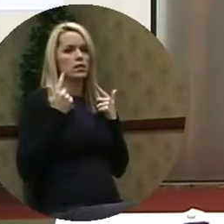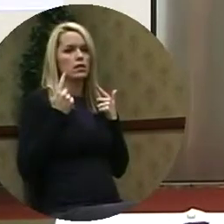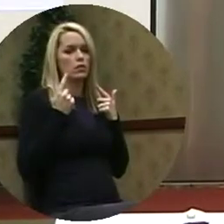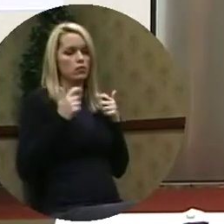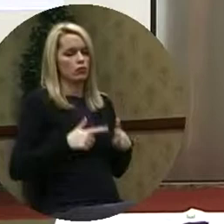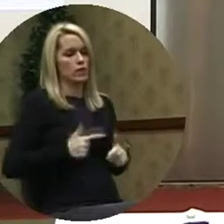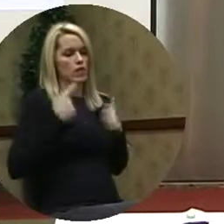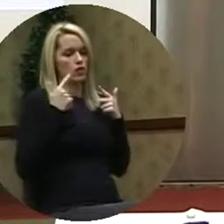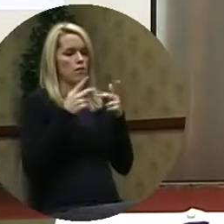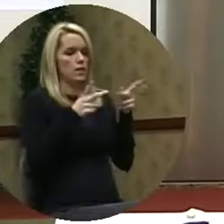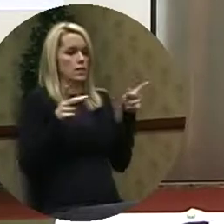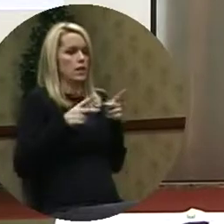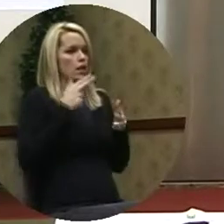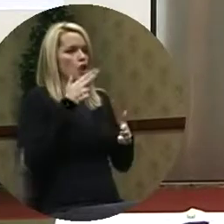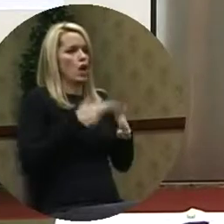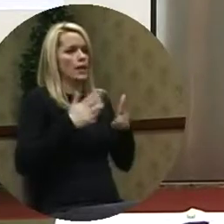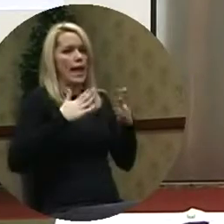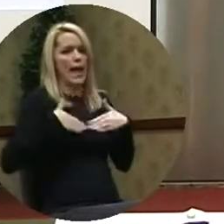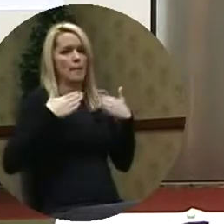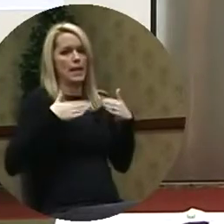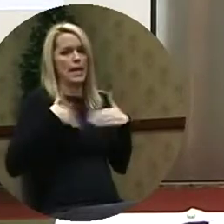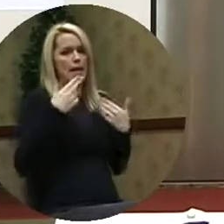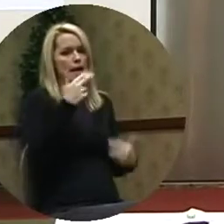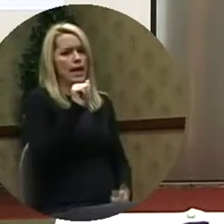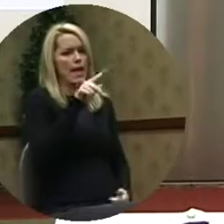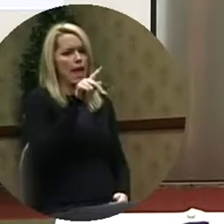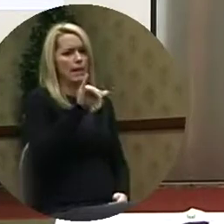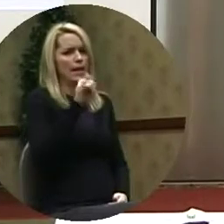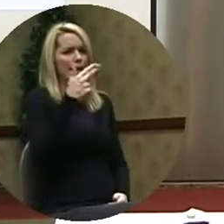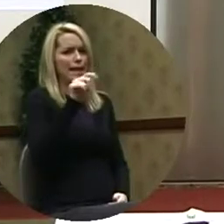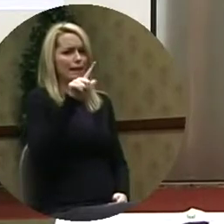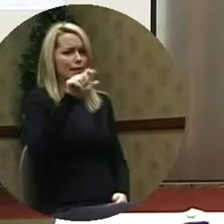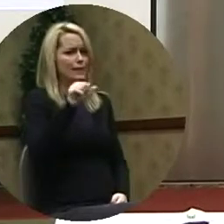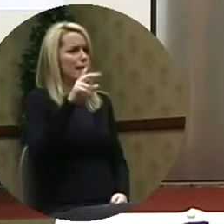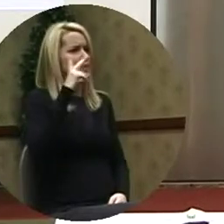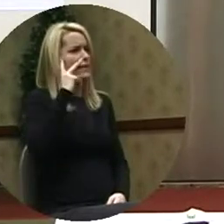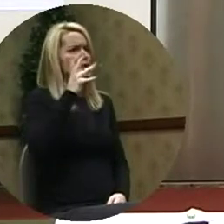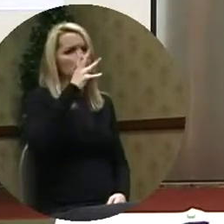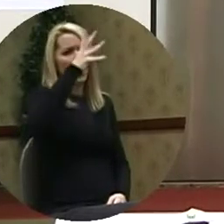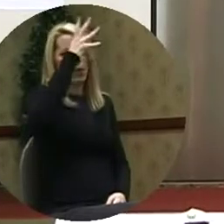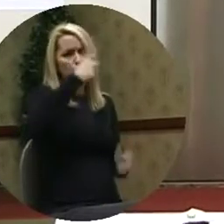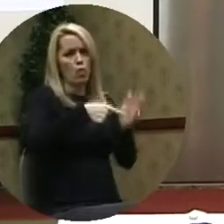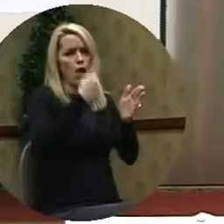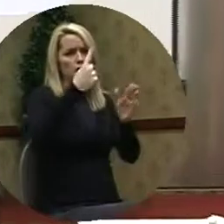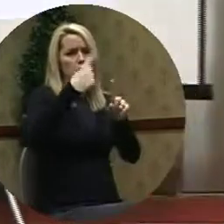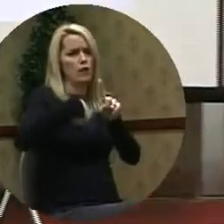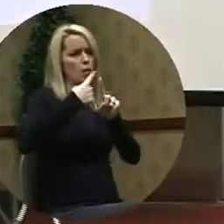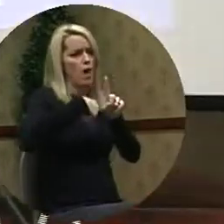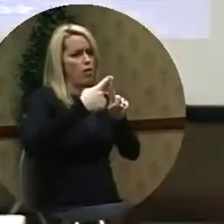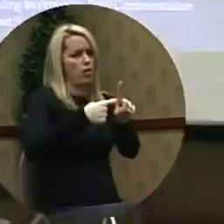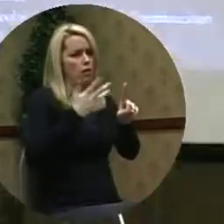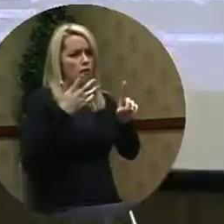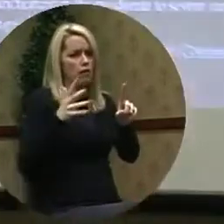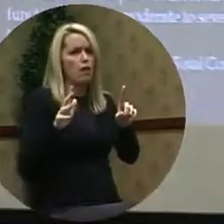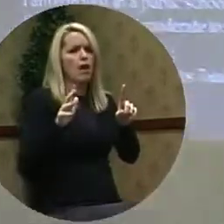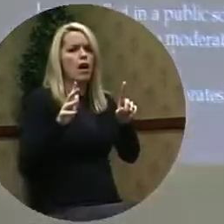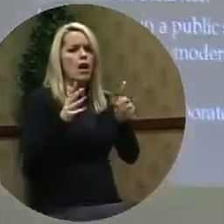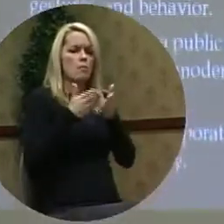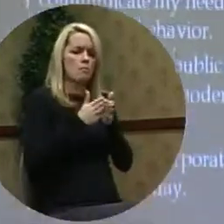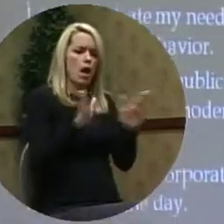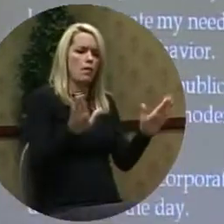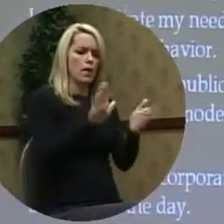Hills. She sees her parents about once a month. She's in a public school that serves students in